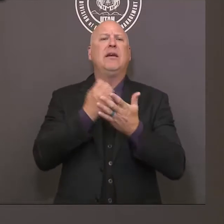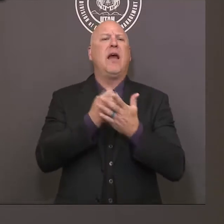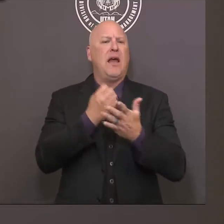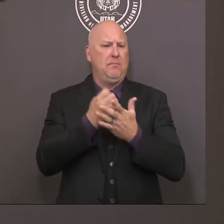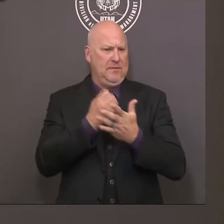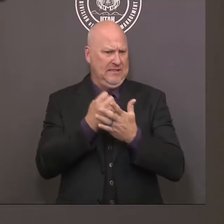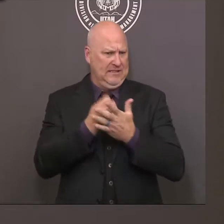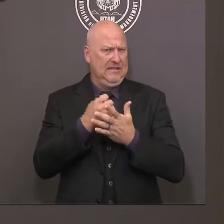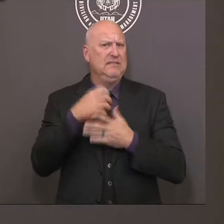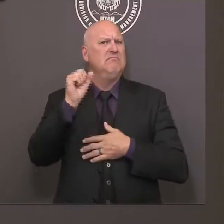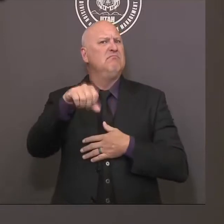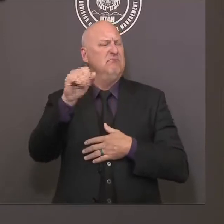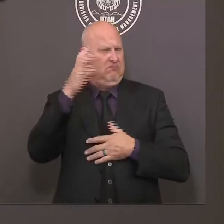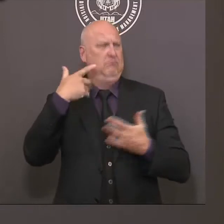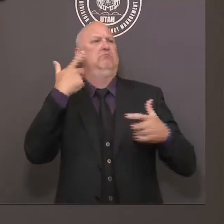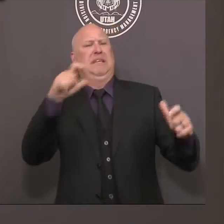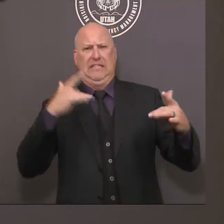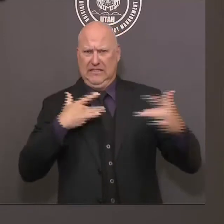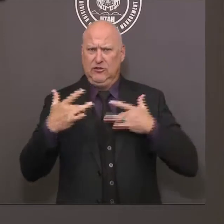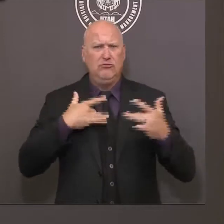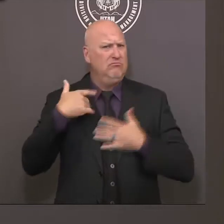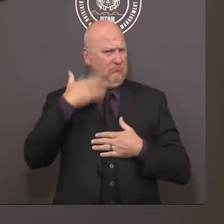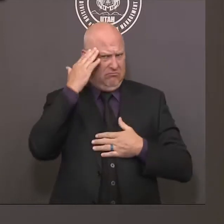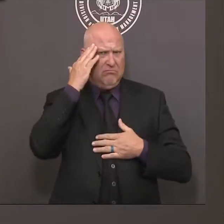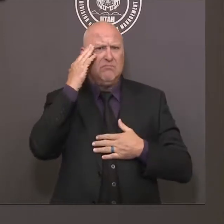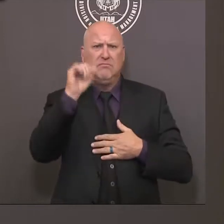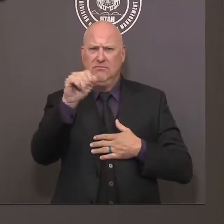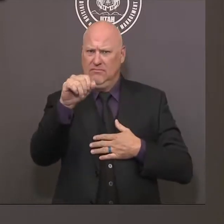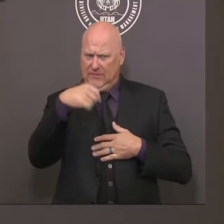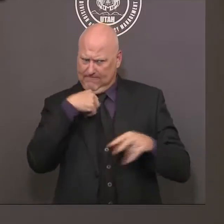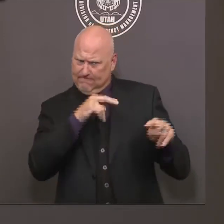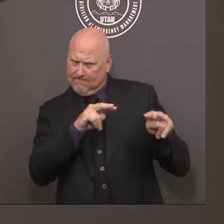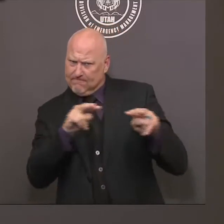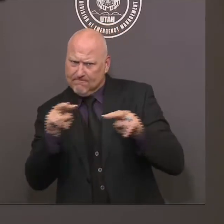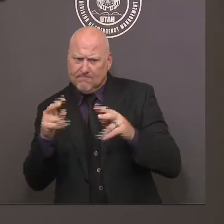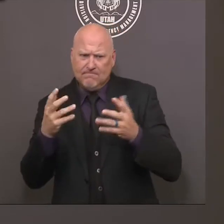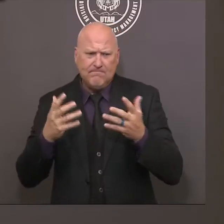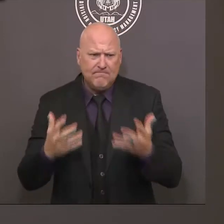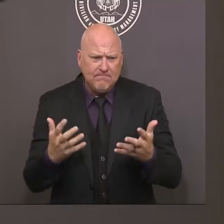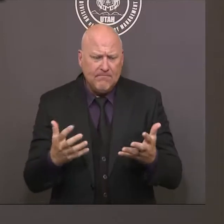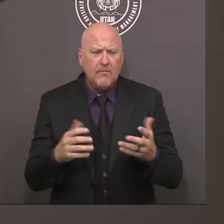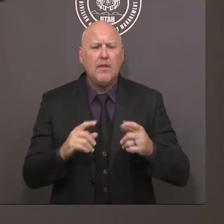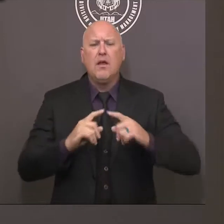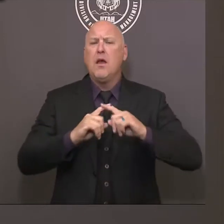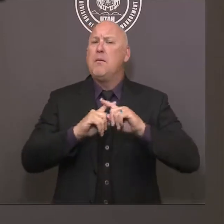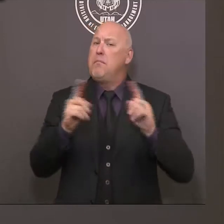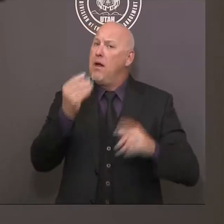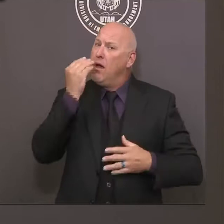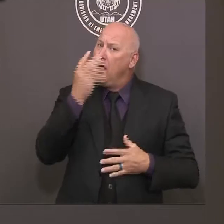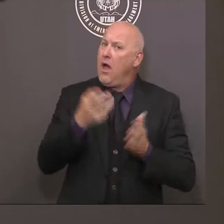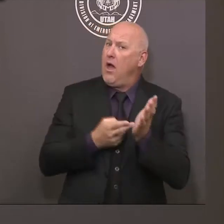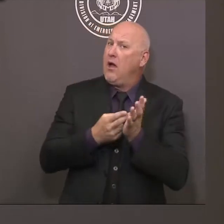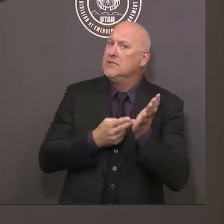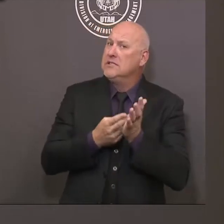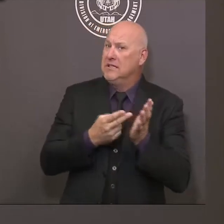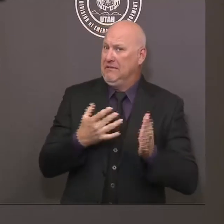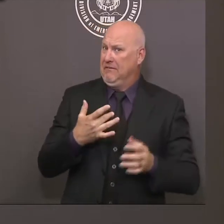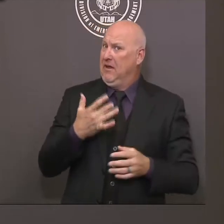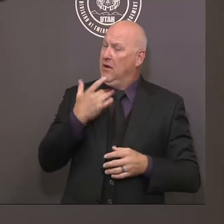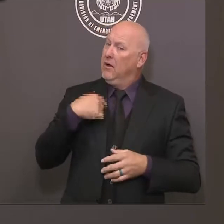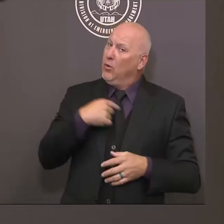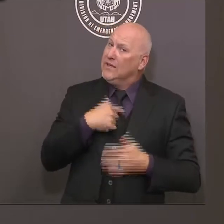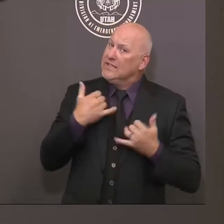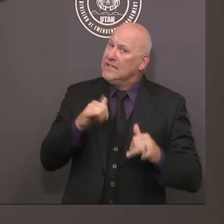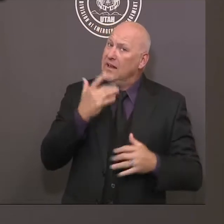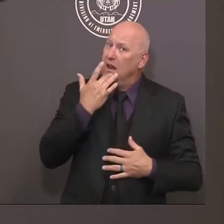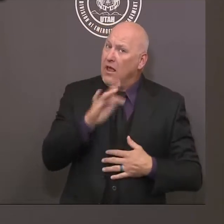not nearly as deep as it could have been. It's kind of like a good news, bad news. The bad news is we have lost a lot